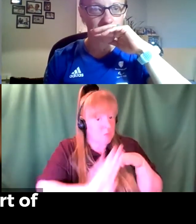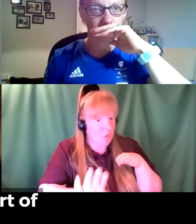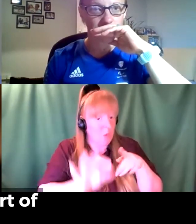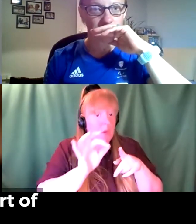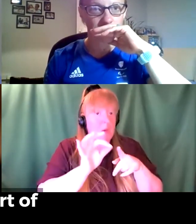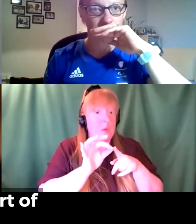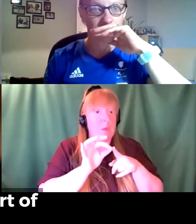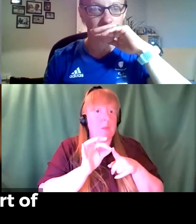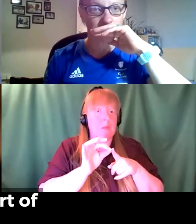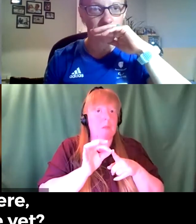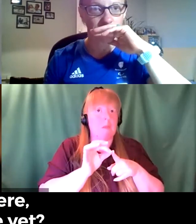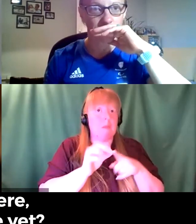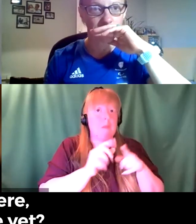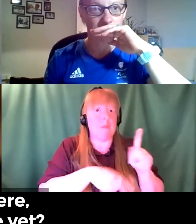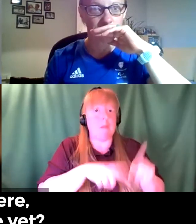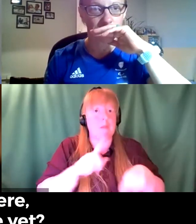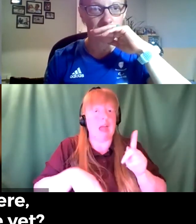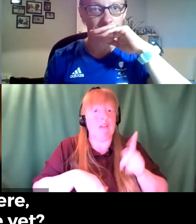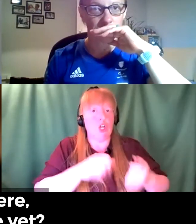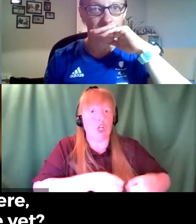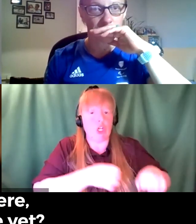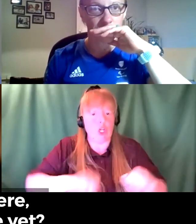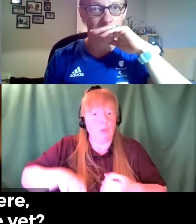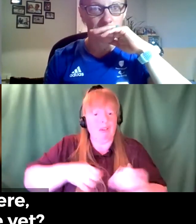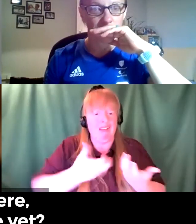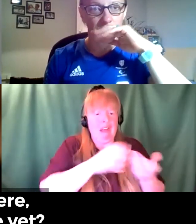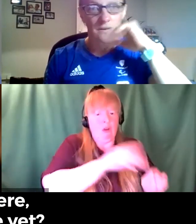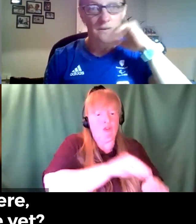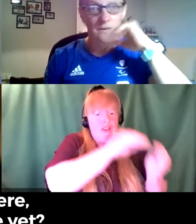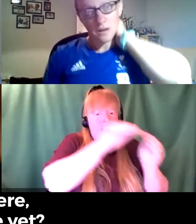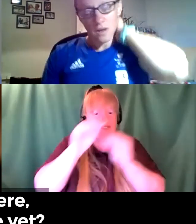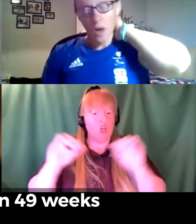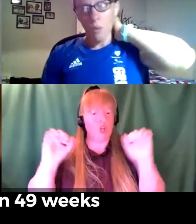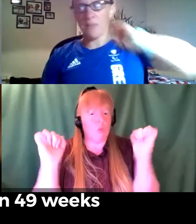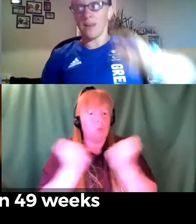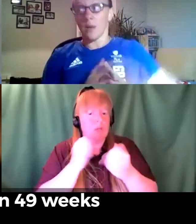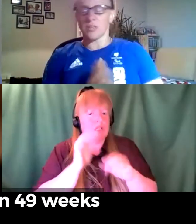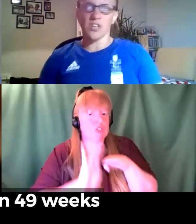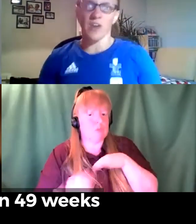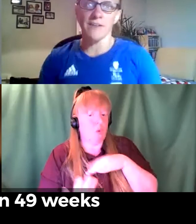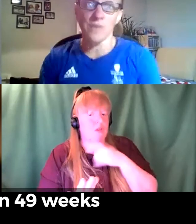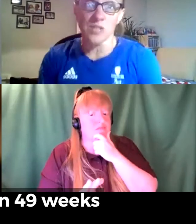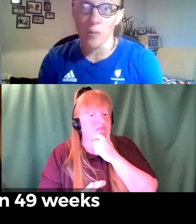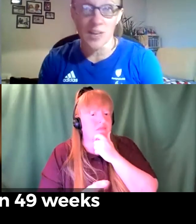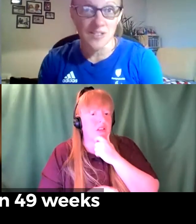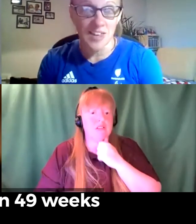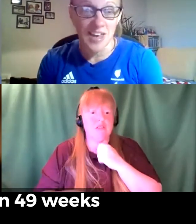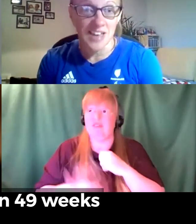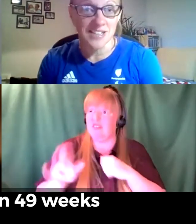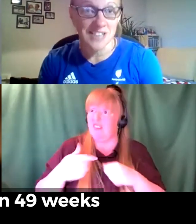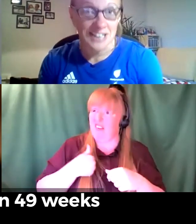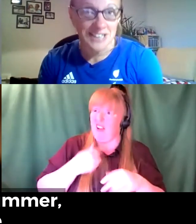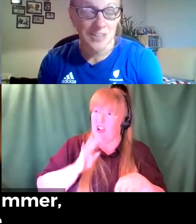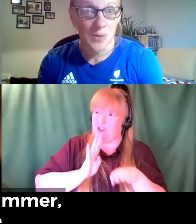of more winter sport? Is there a connection there, or have you not found one yet? Well, I mean, so we train 49 weeks of the